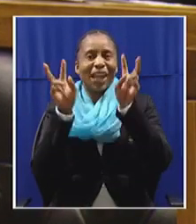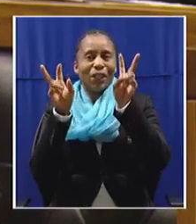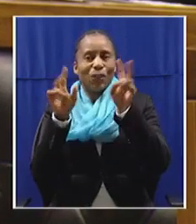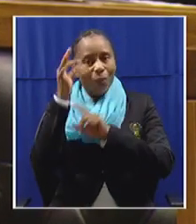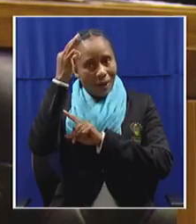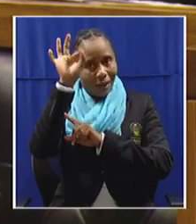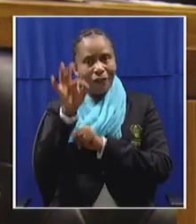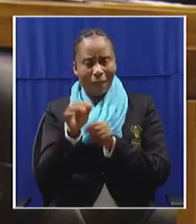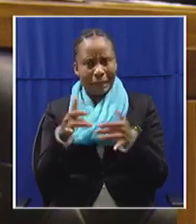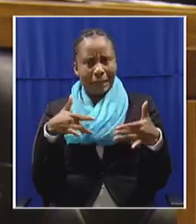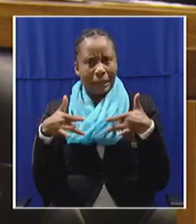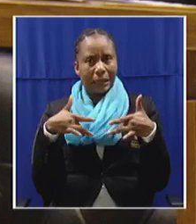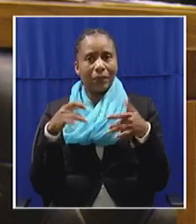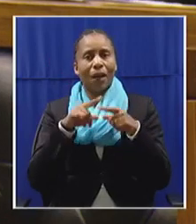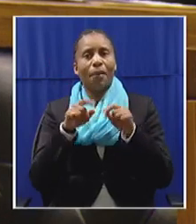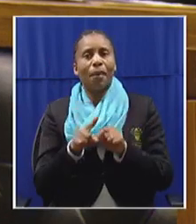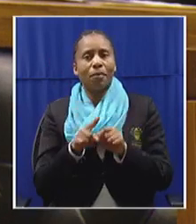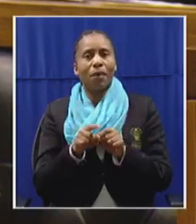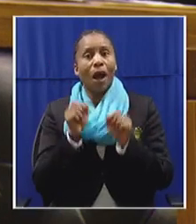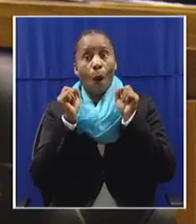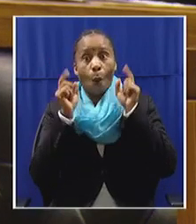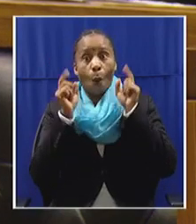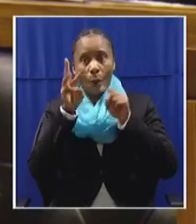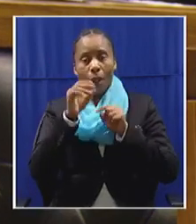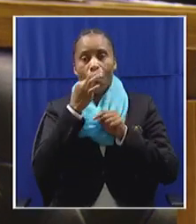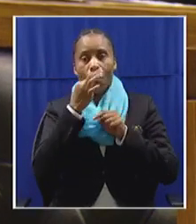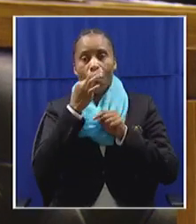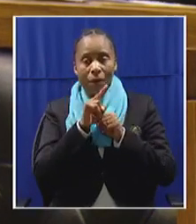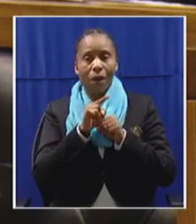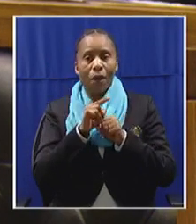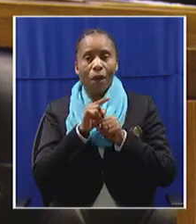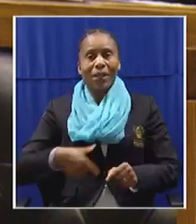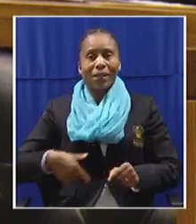about. You'll be aware that the President visited Alexander,